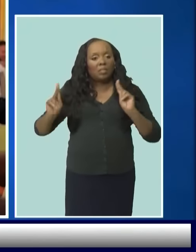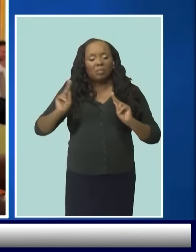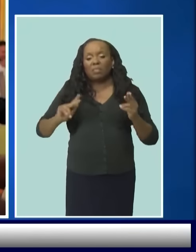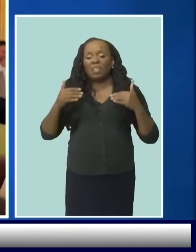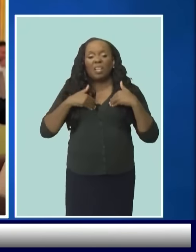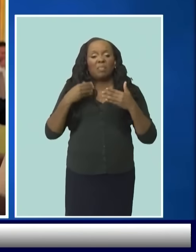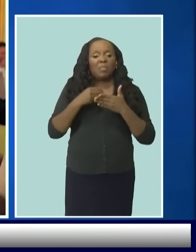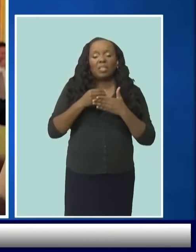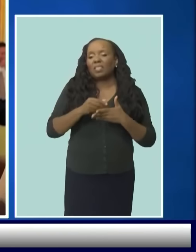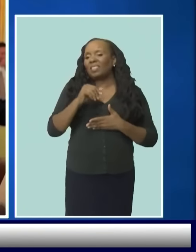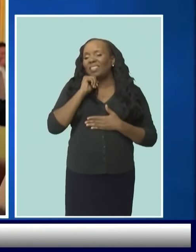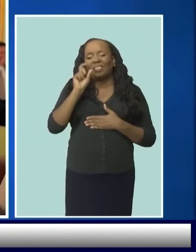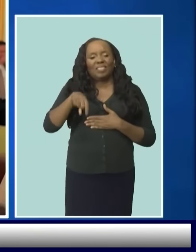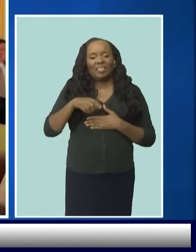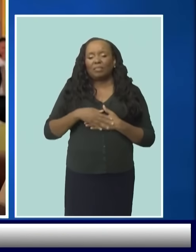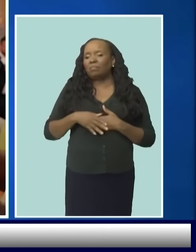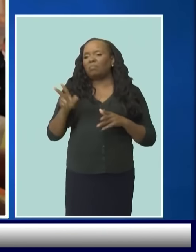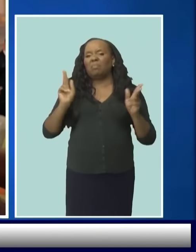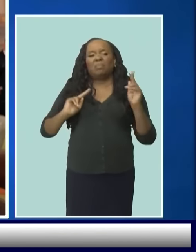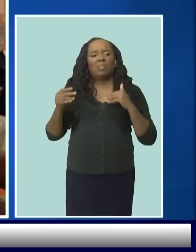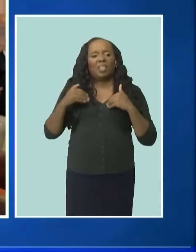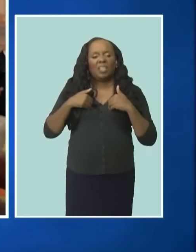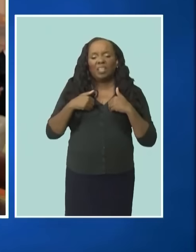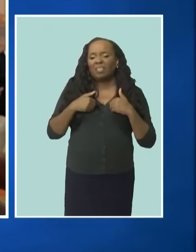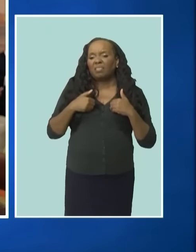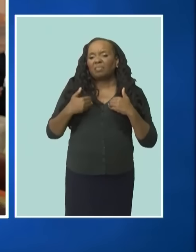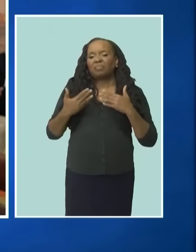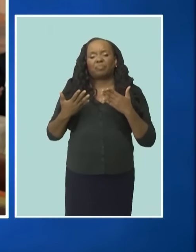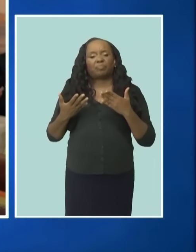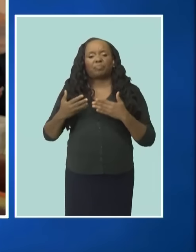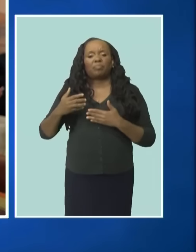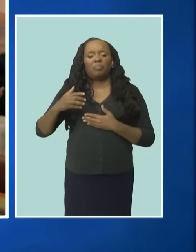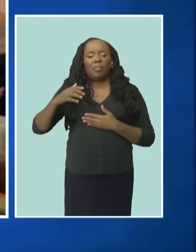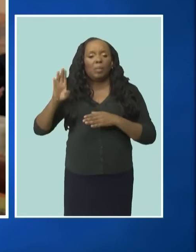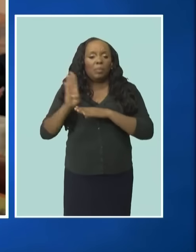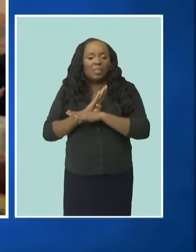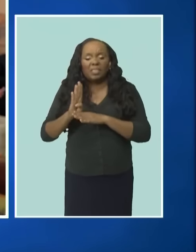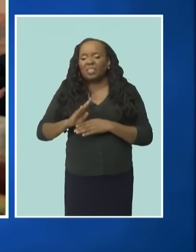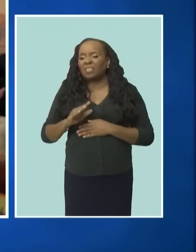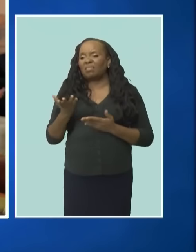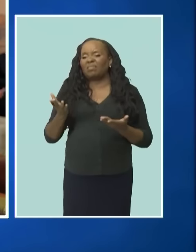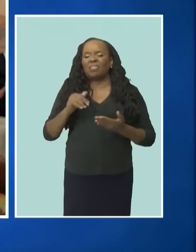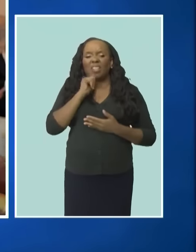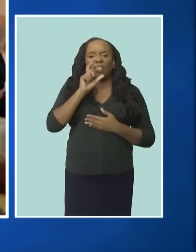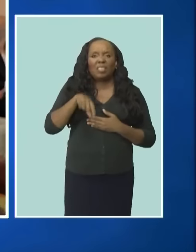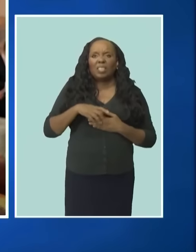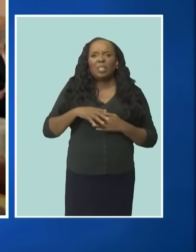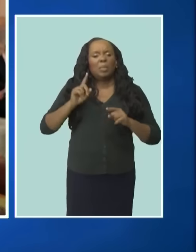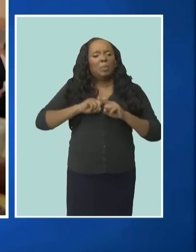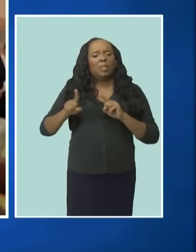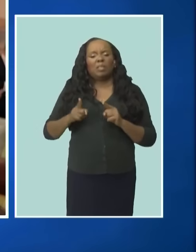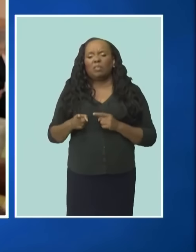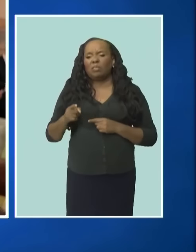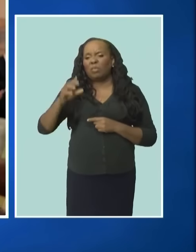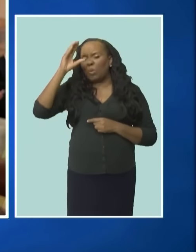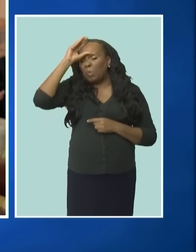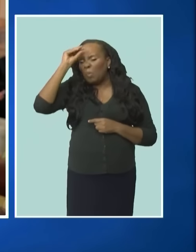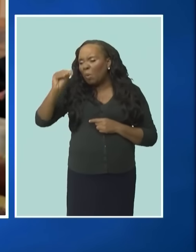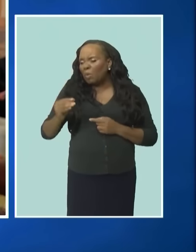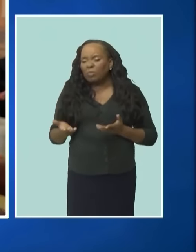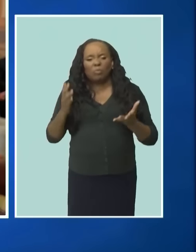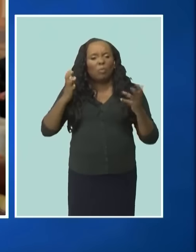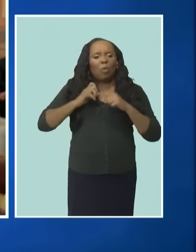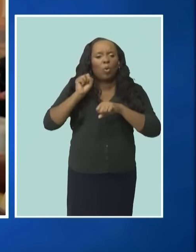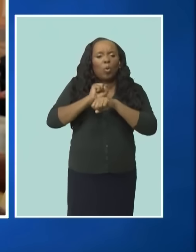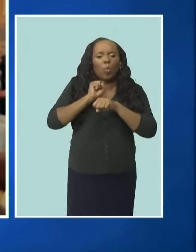companies don't need this. This is for the little boy who wants to go and work in the services area down the islands in